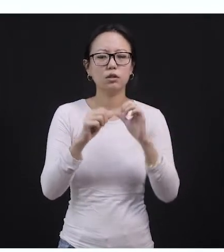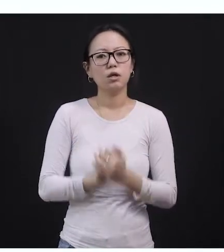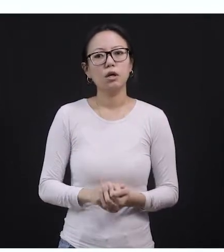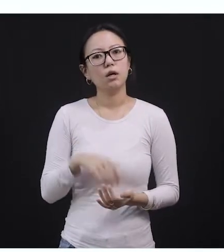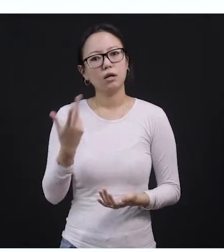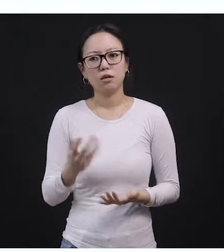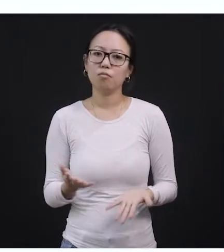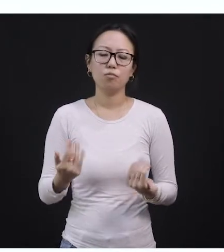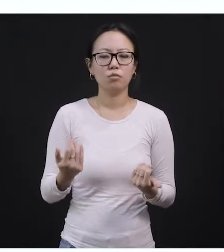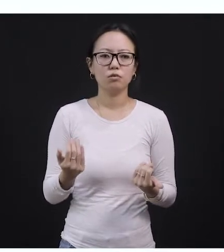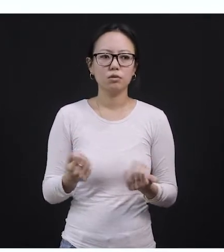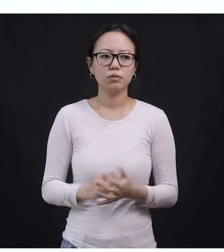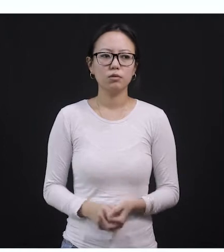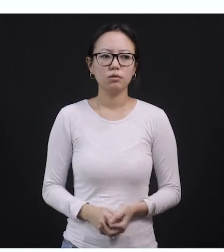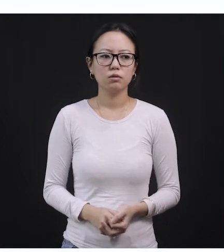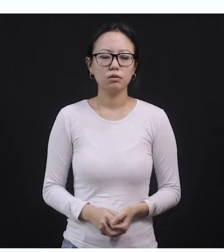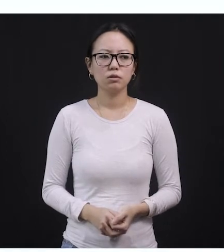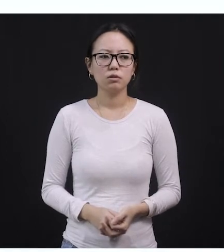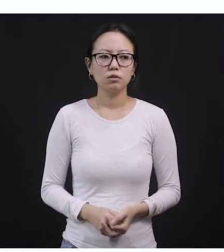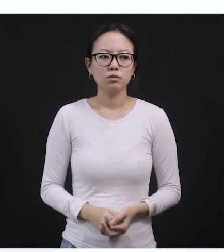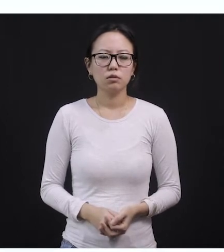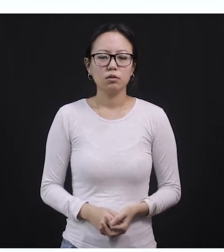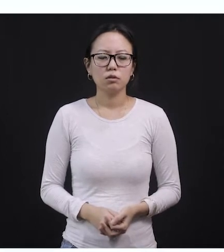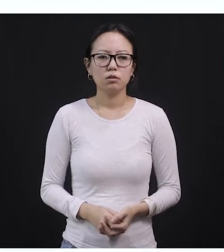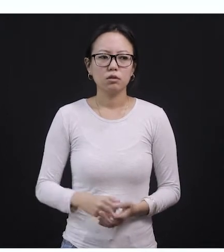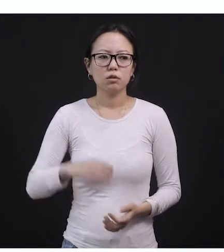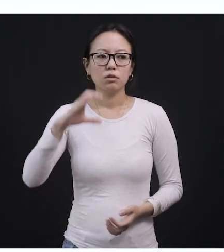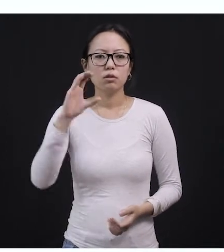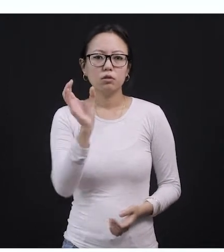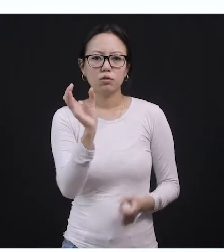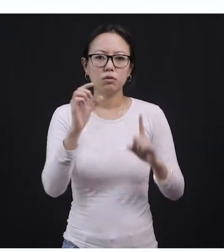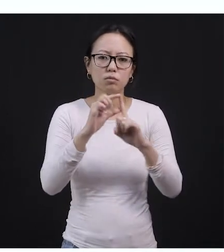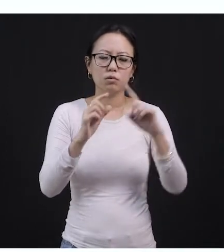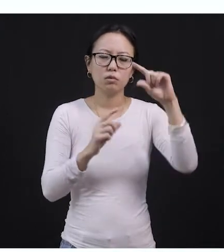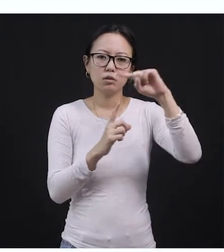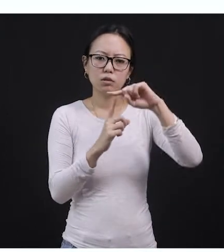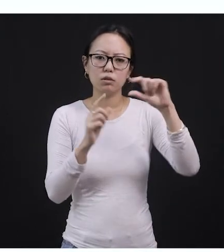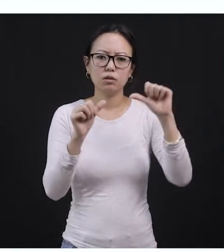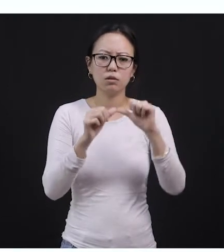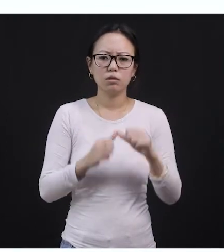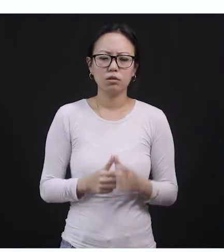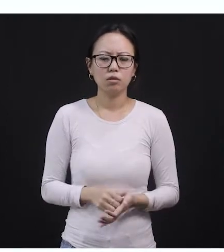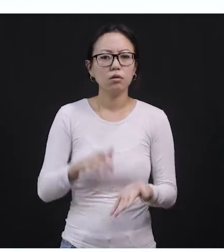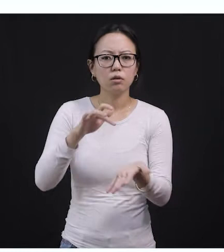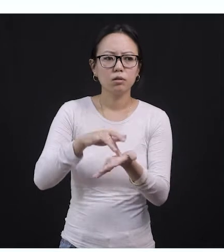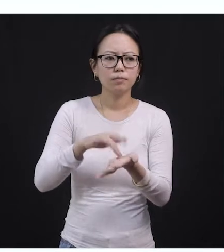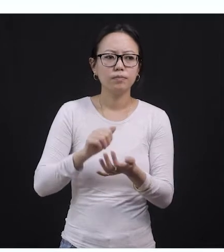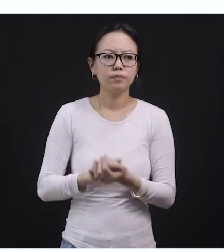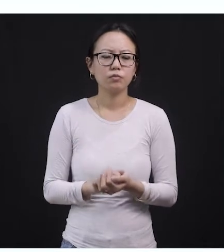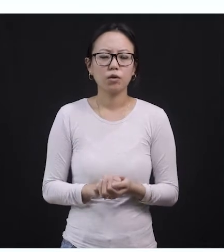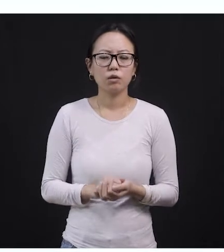earlier there was a capital of Harsha. The area that he was controlling, there was a capital known